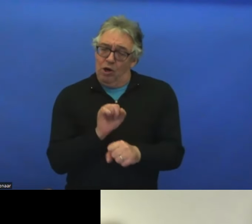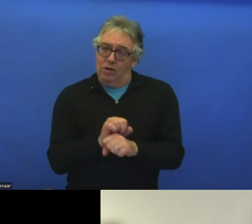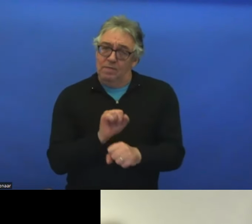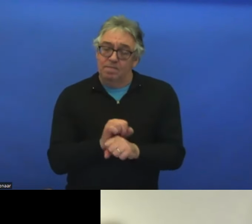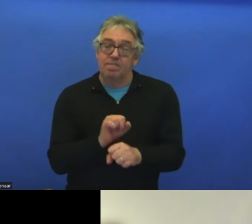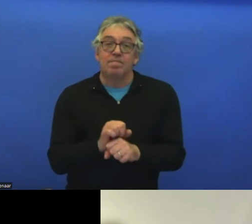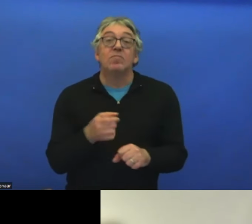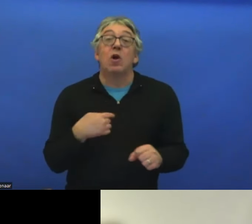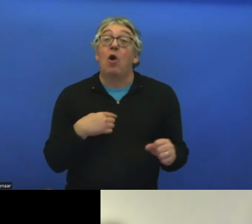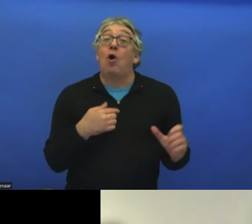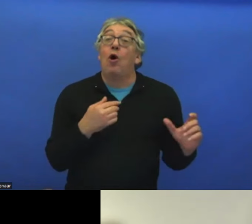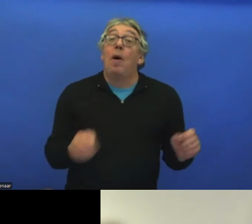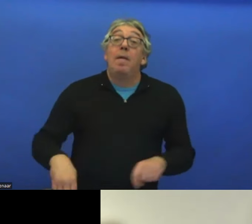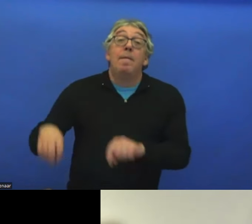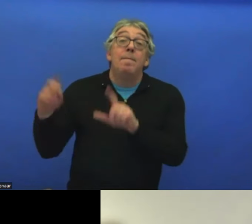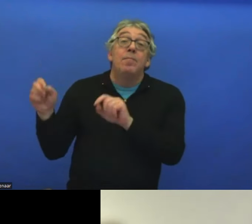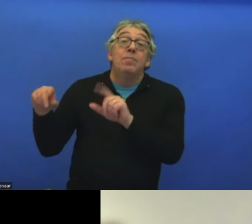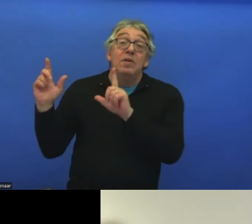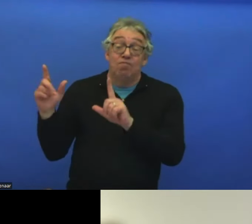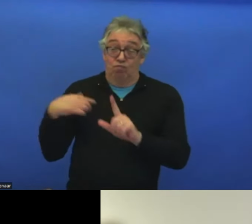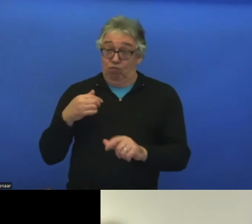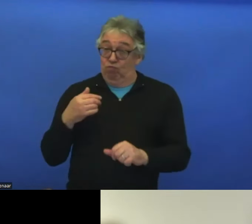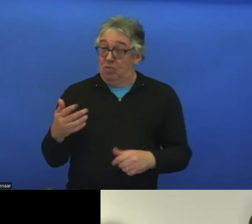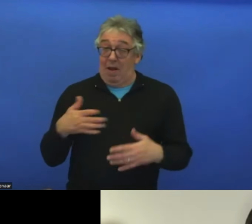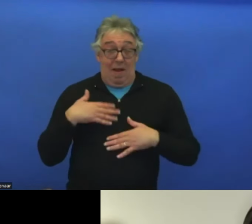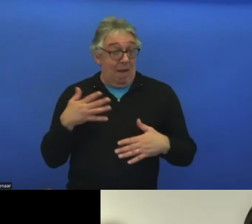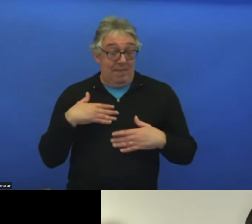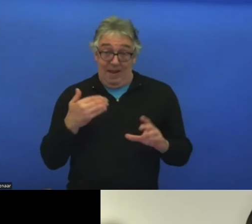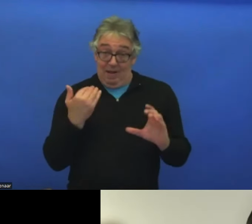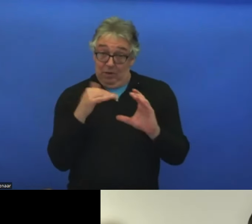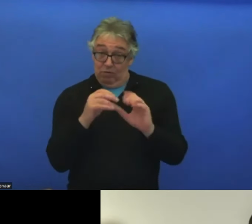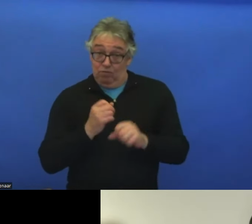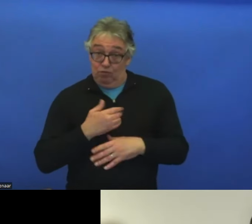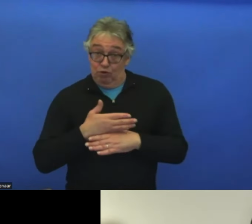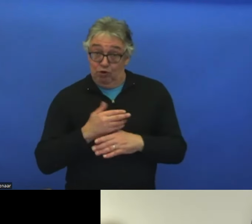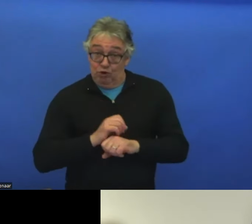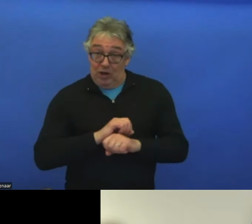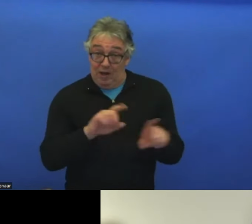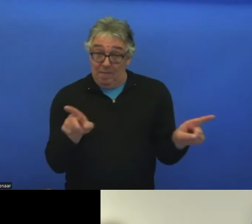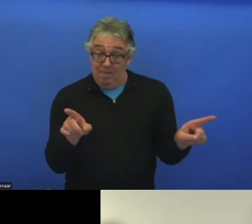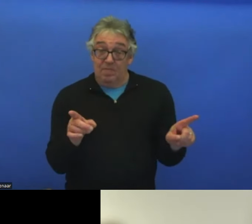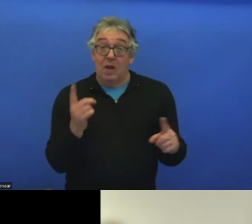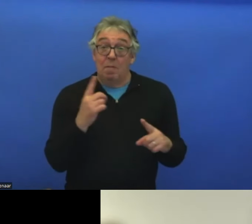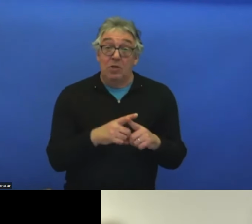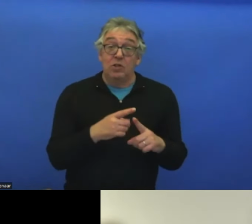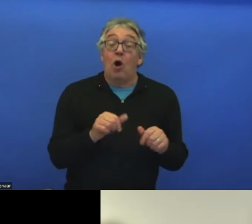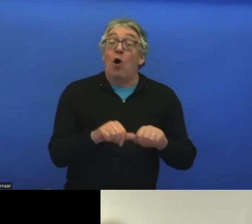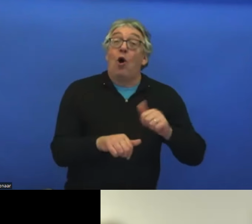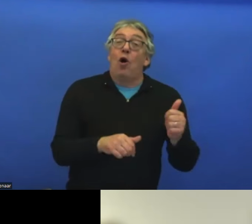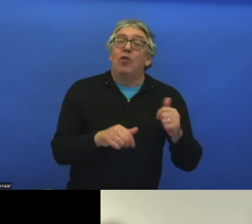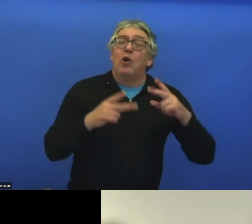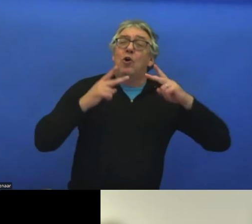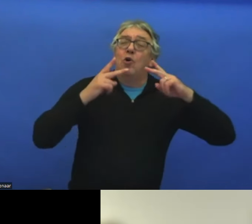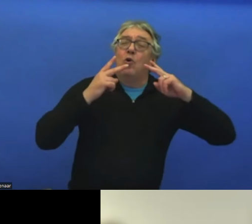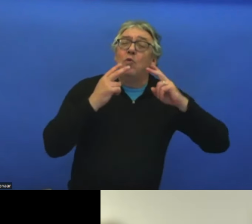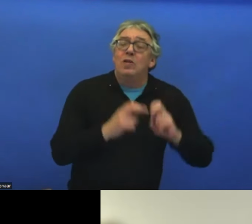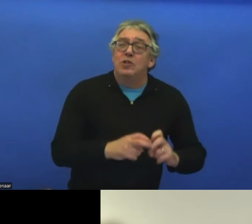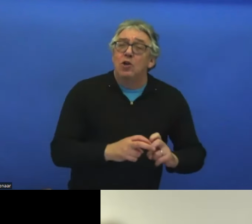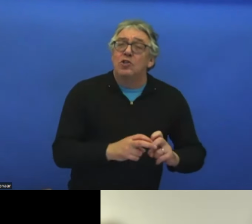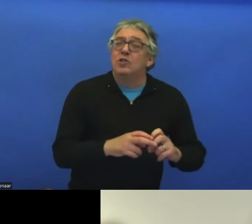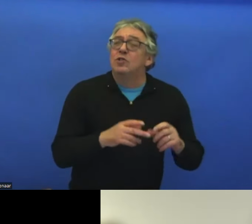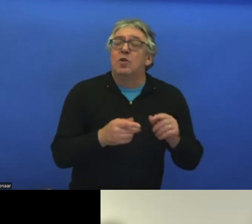presentations and maybe Marcela as well, the study on discriminatory grounds and statelessness, because I think that is very important